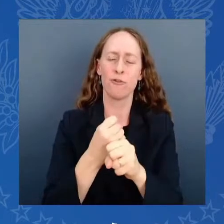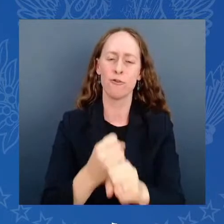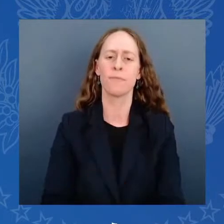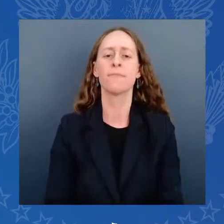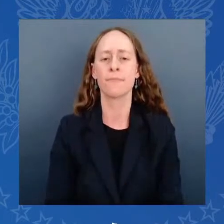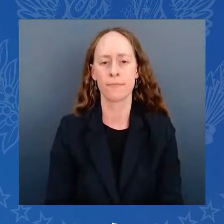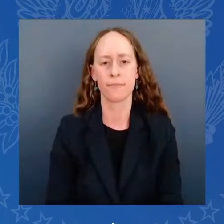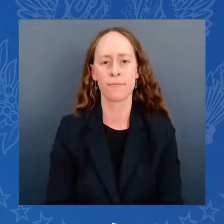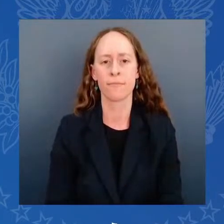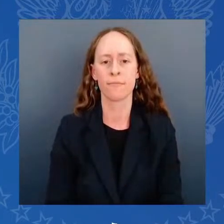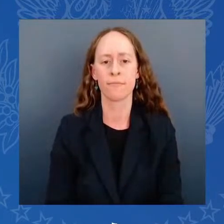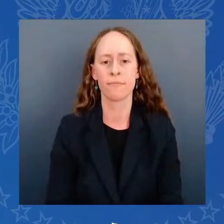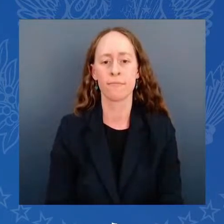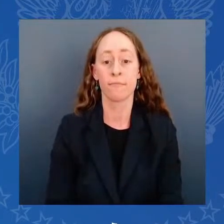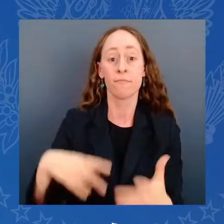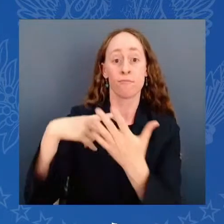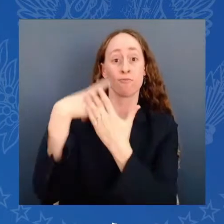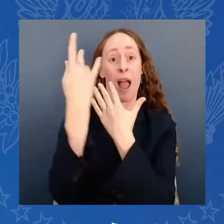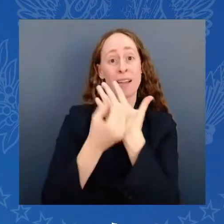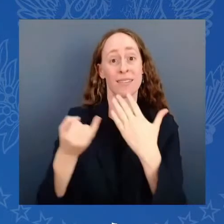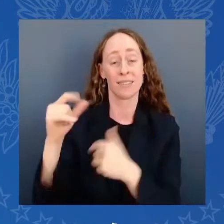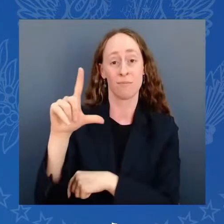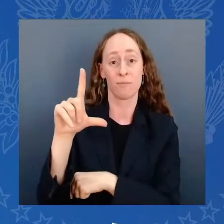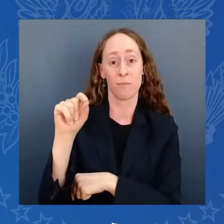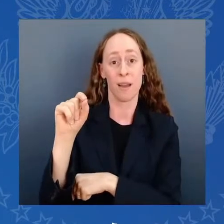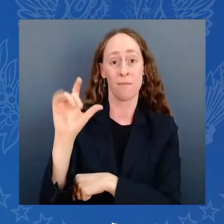2025 is real. They mean it.